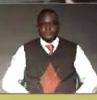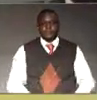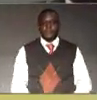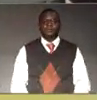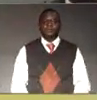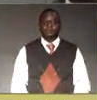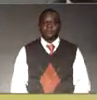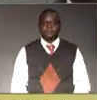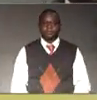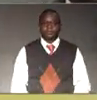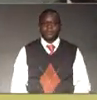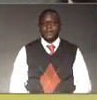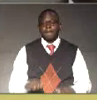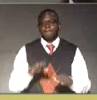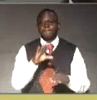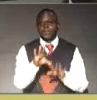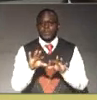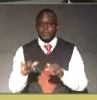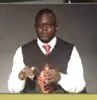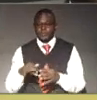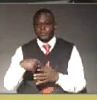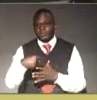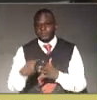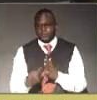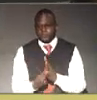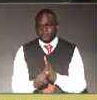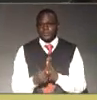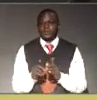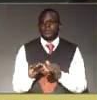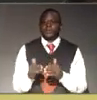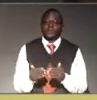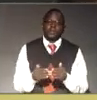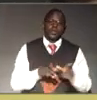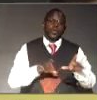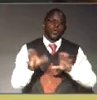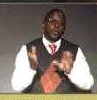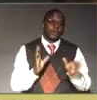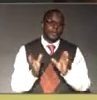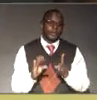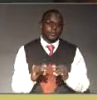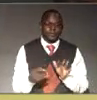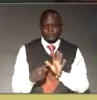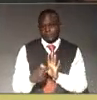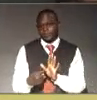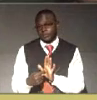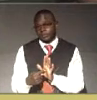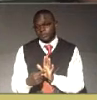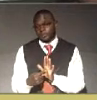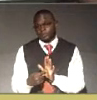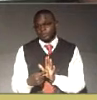map the project where it's going to be located in order to show